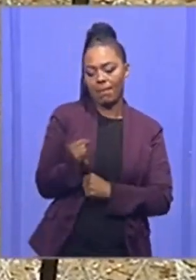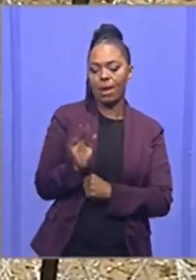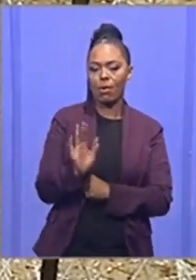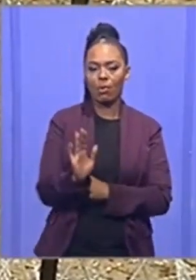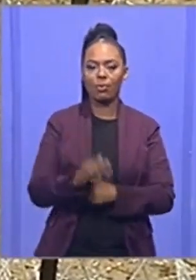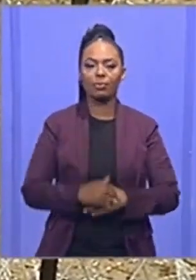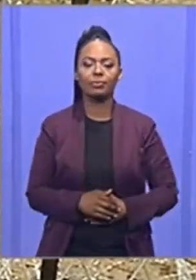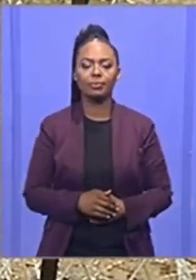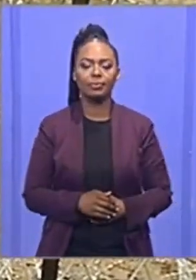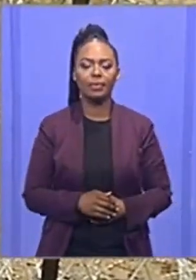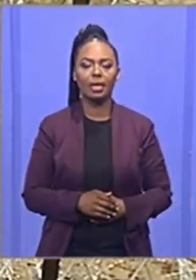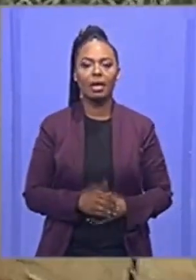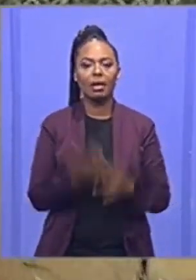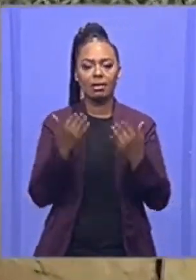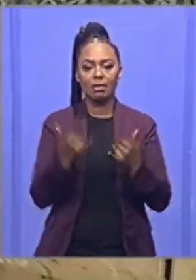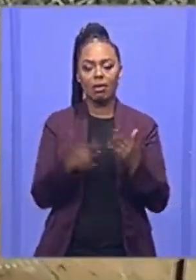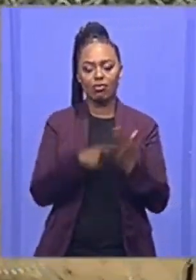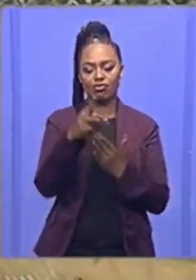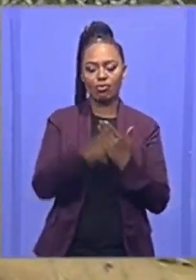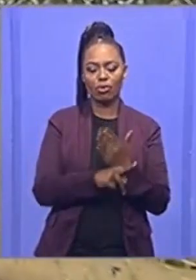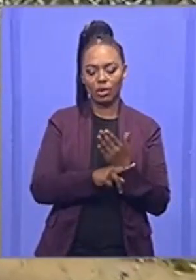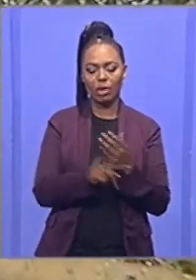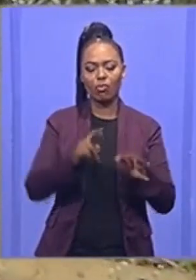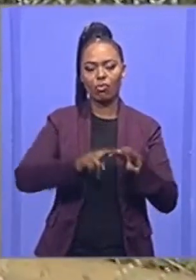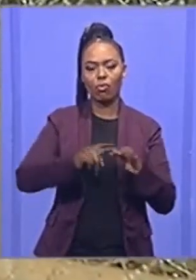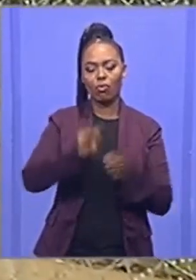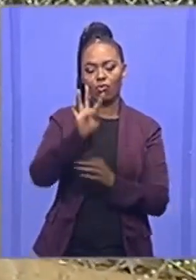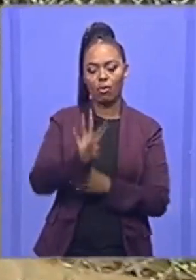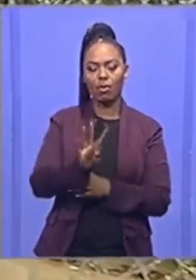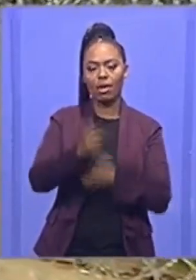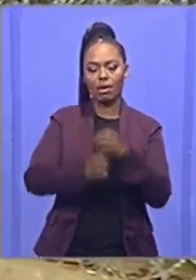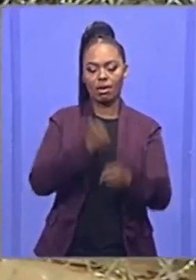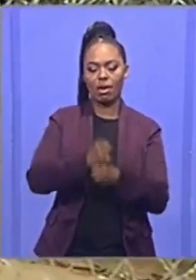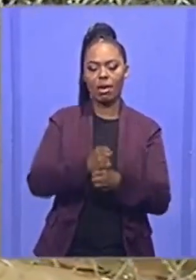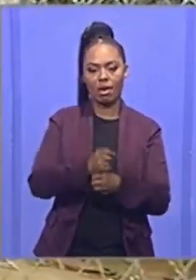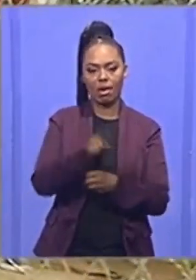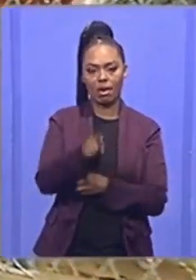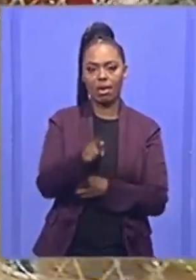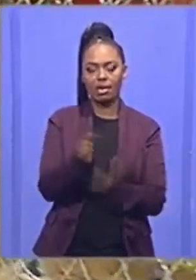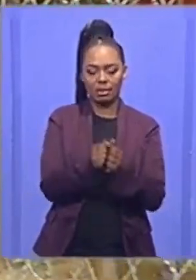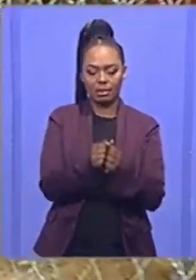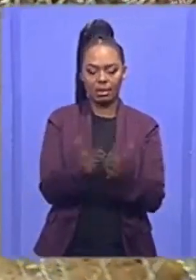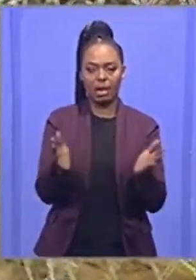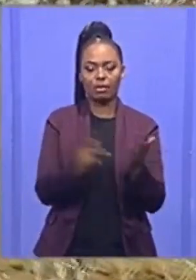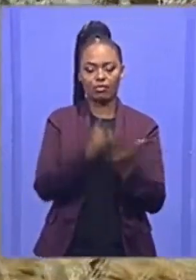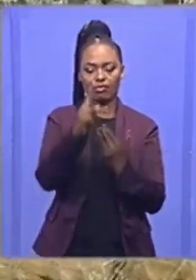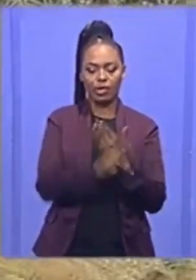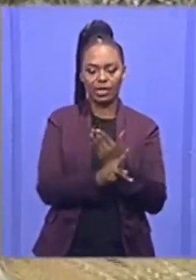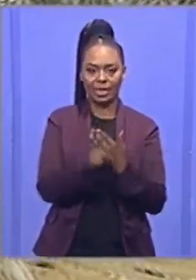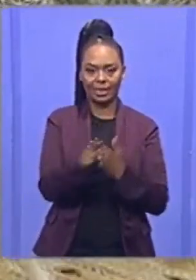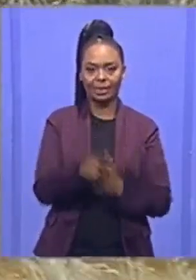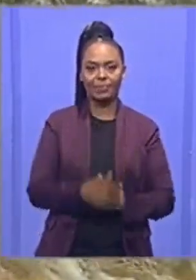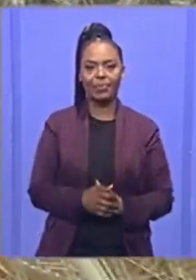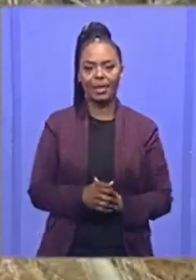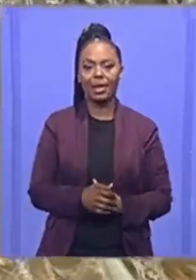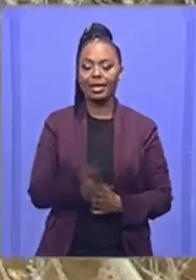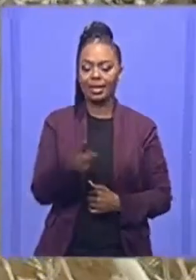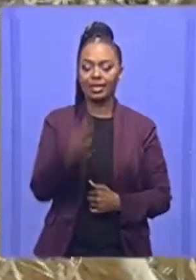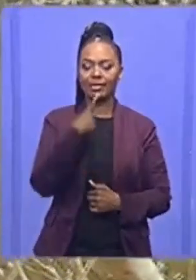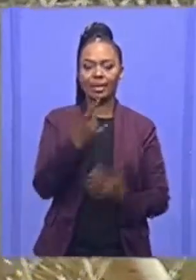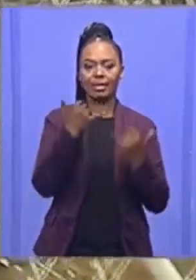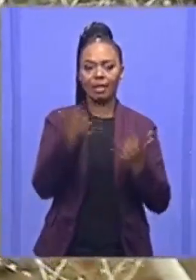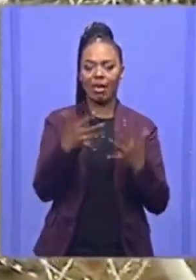ka magato go simolola ka kotara ya 4 ya ngwaga o tlang. Tona o netefaleditse baagi gore projeke e ka se nne le dikgoreletsi